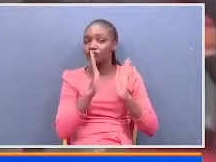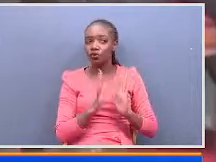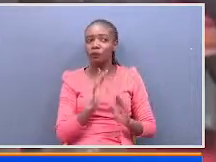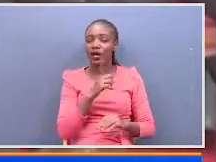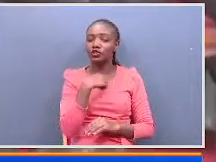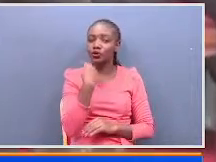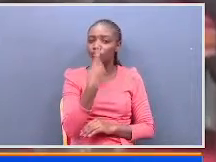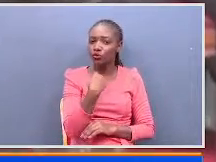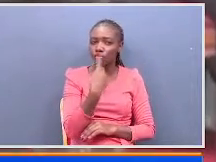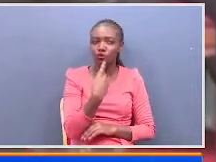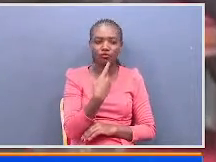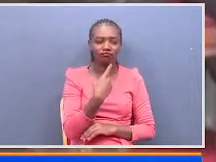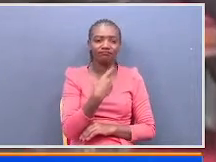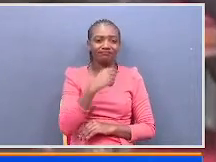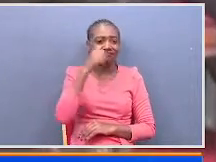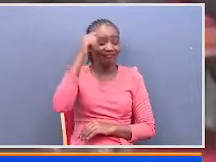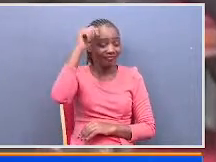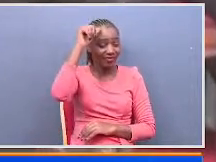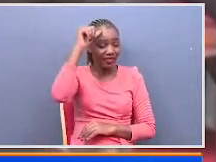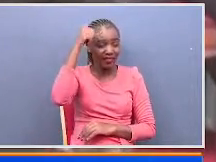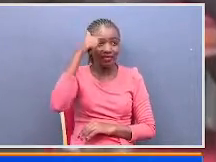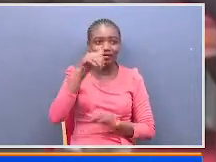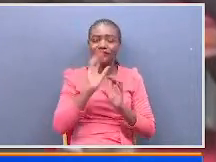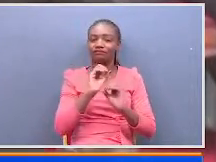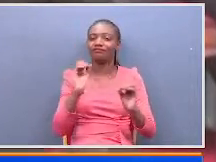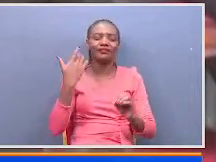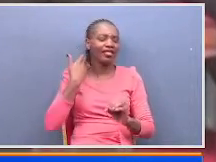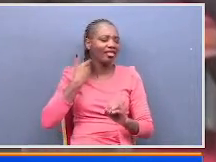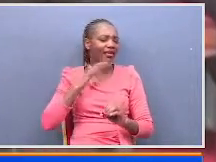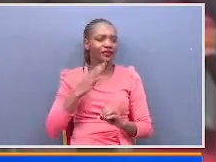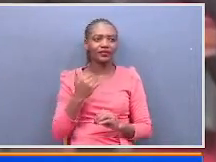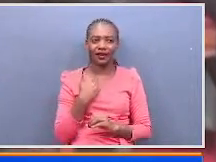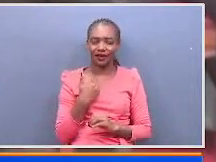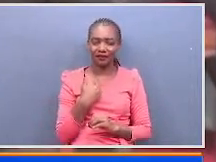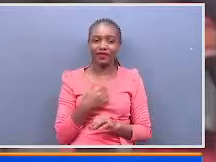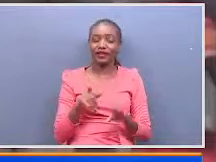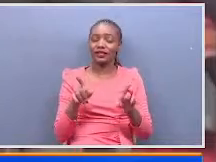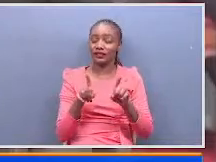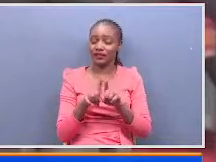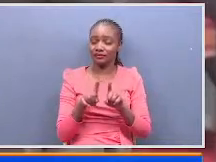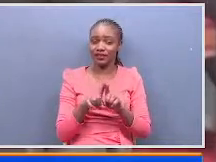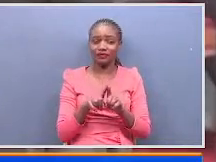who is so incompetent, who is so hateful, who is so,